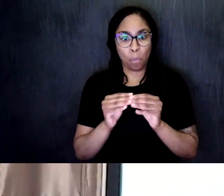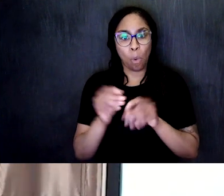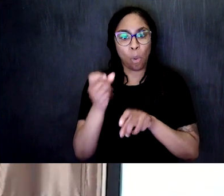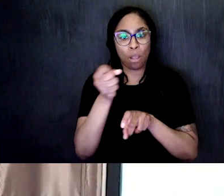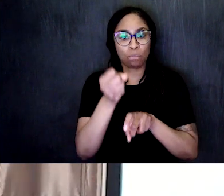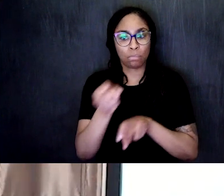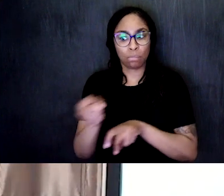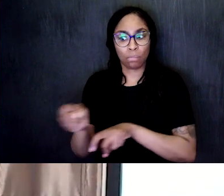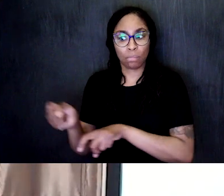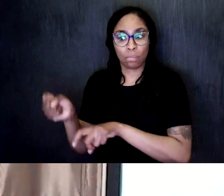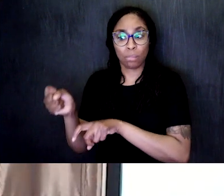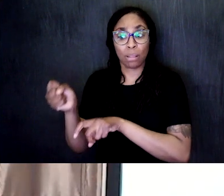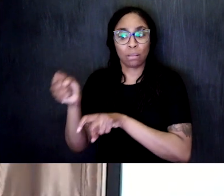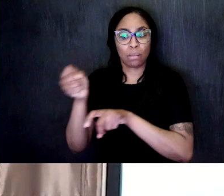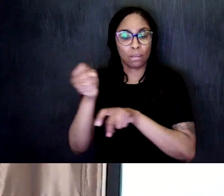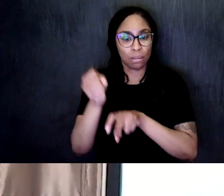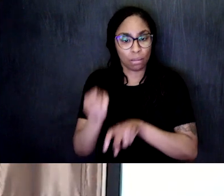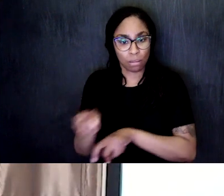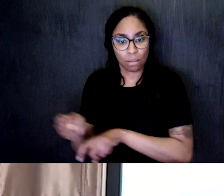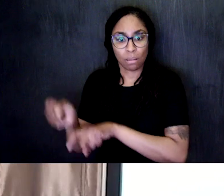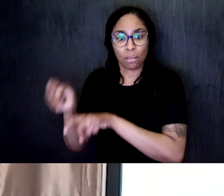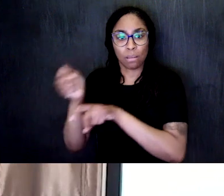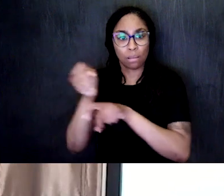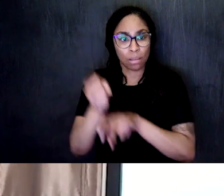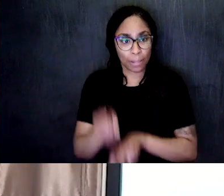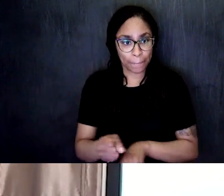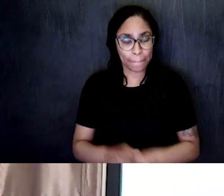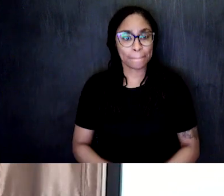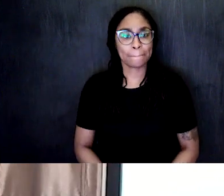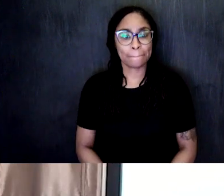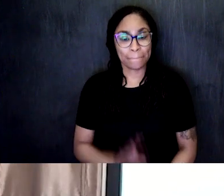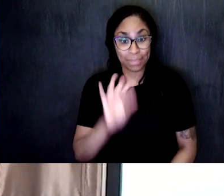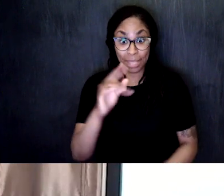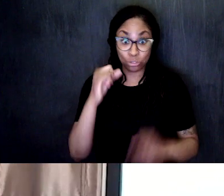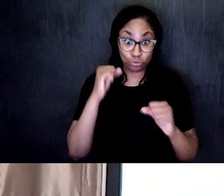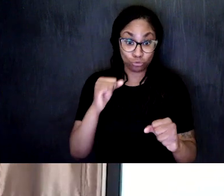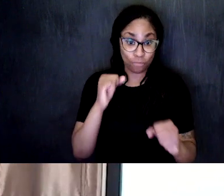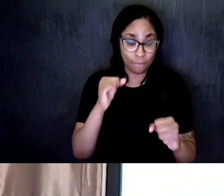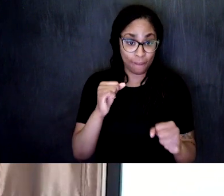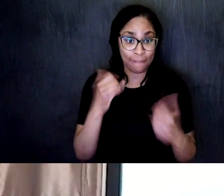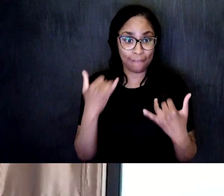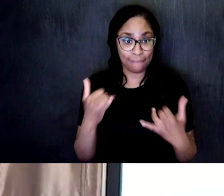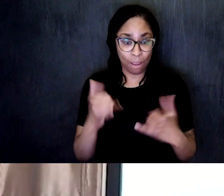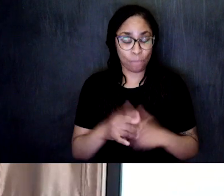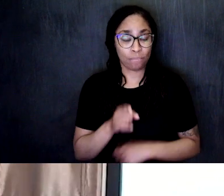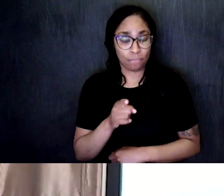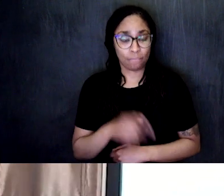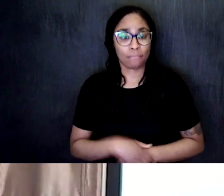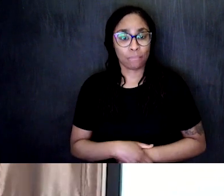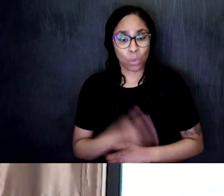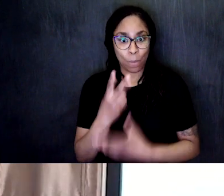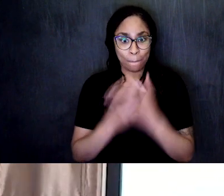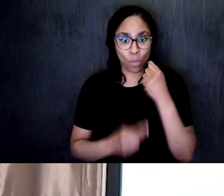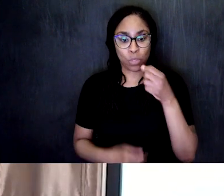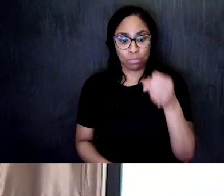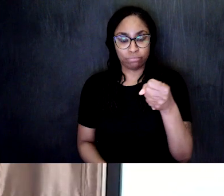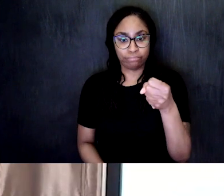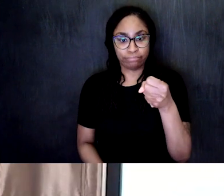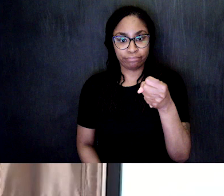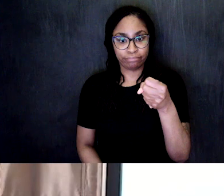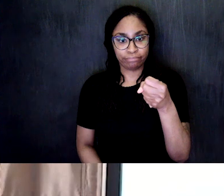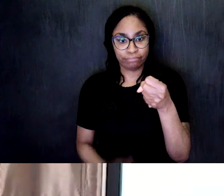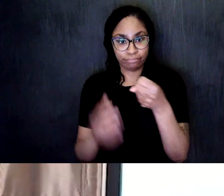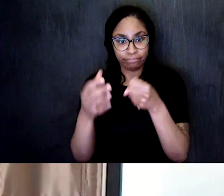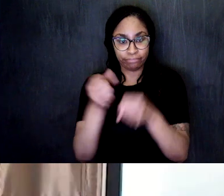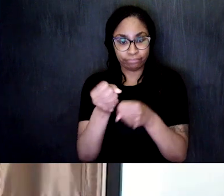out to the side of the diagonal and then bring it down. And this is where we do our strength. going to hold on to the strap with both